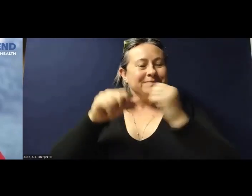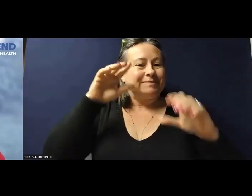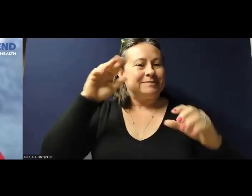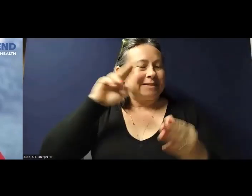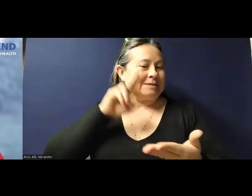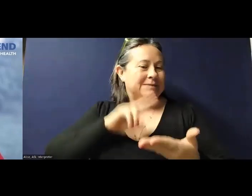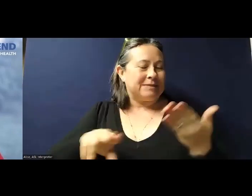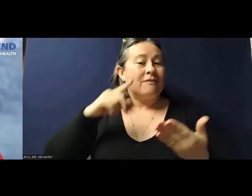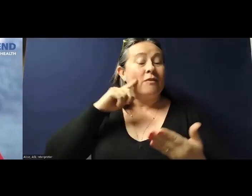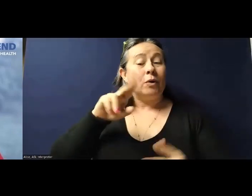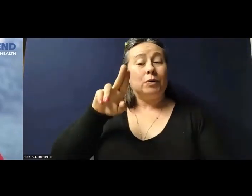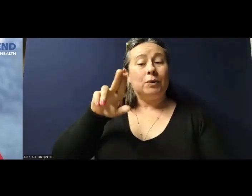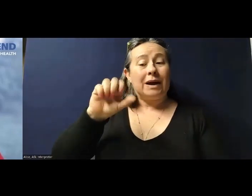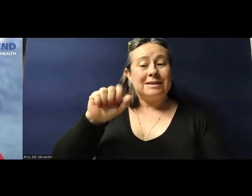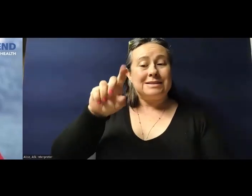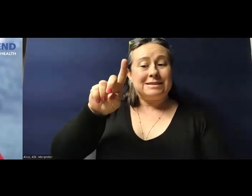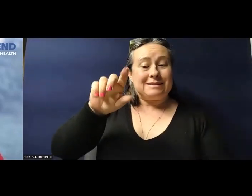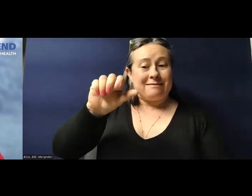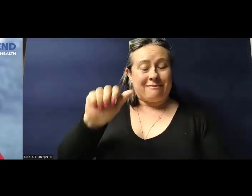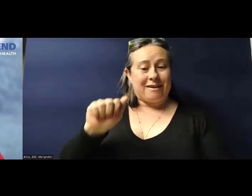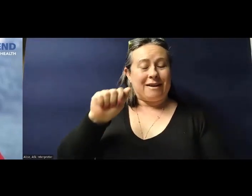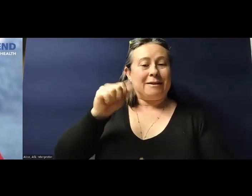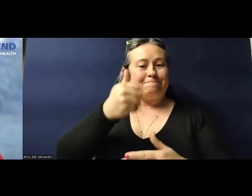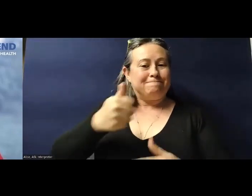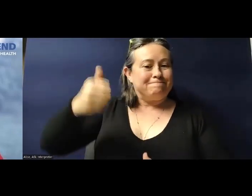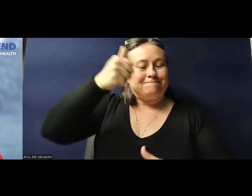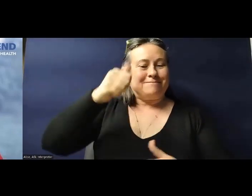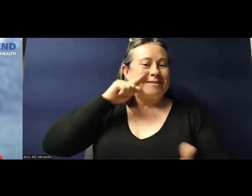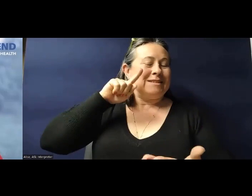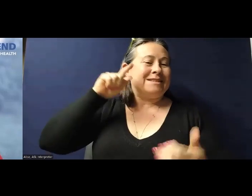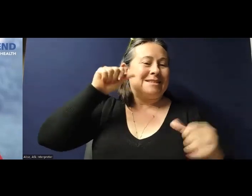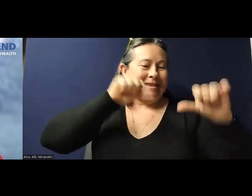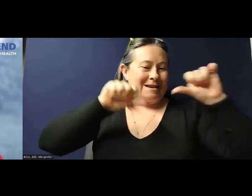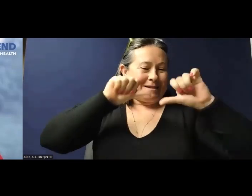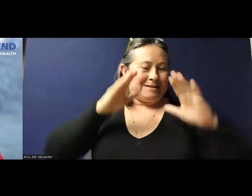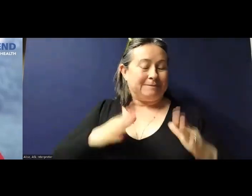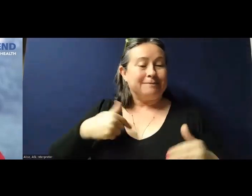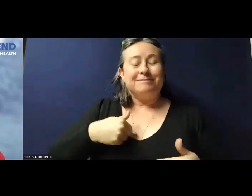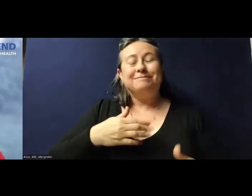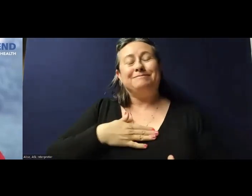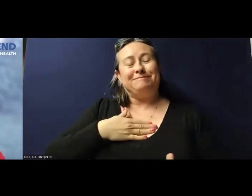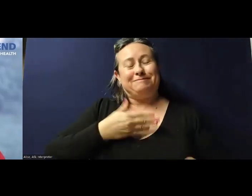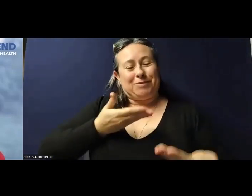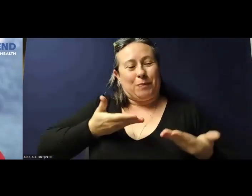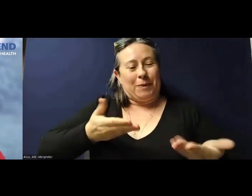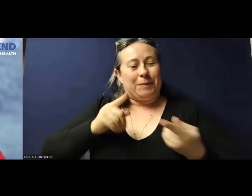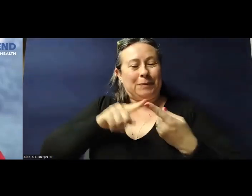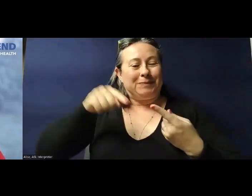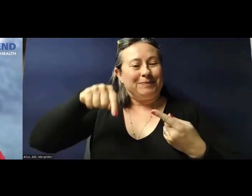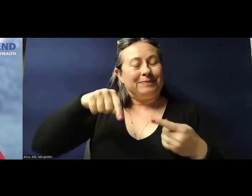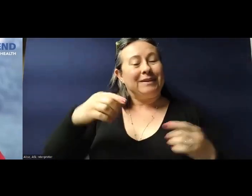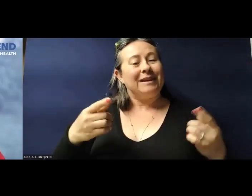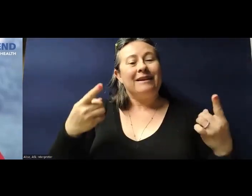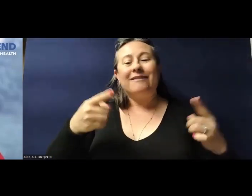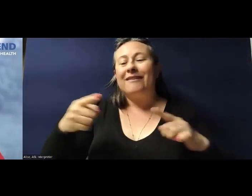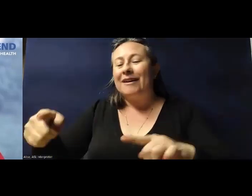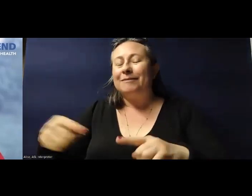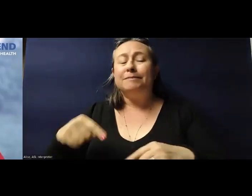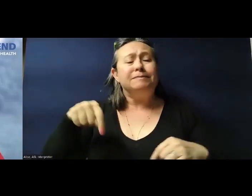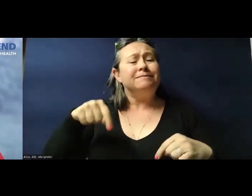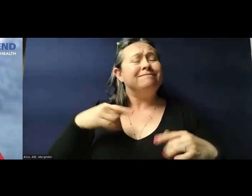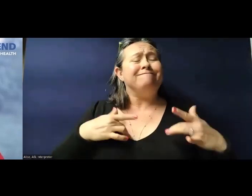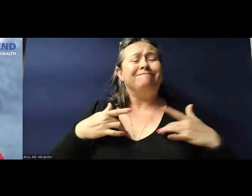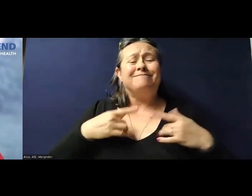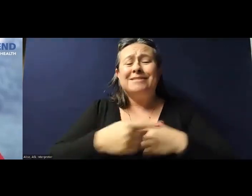the USDA Chief Scientist. I'm pleased to welcome you to this event. This is an exciting day for the U.S. Department